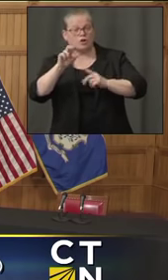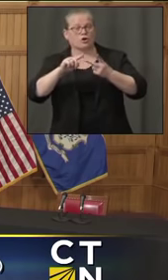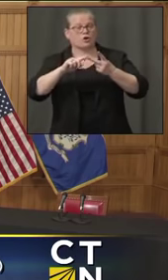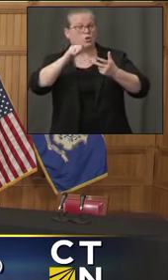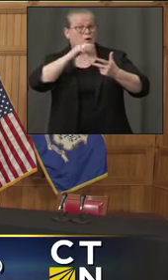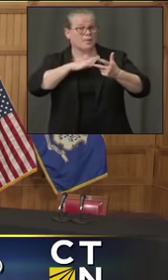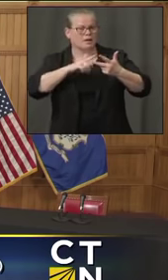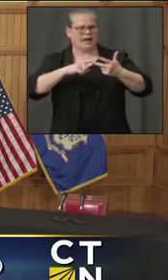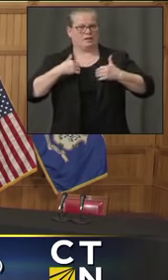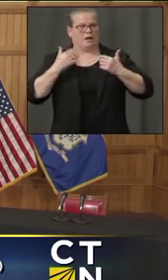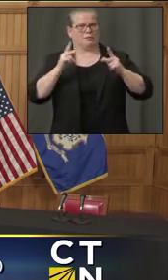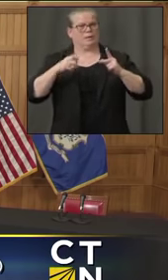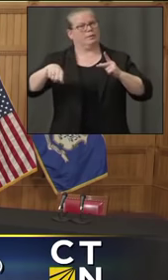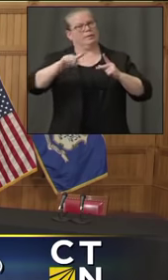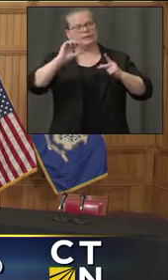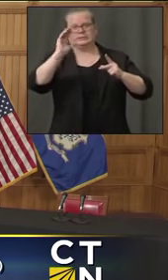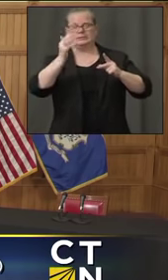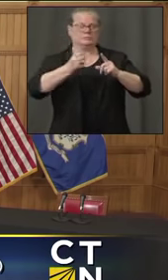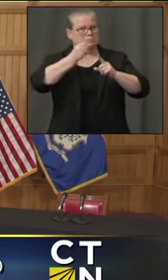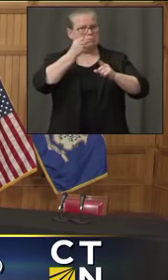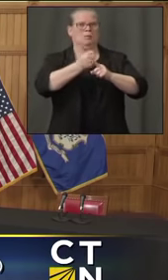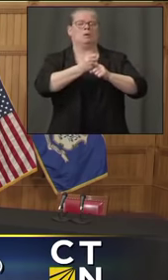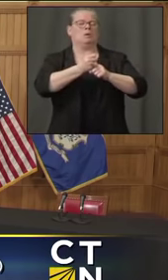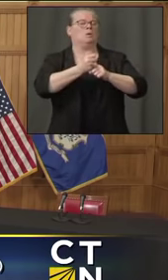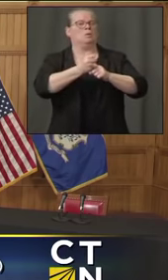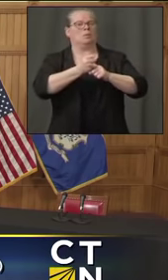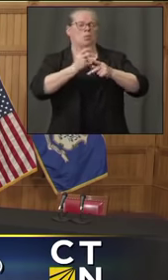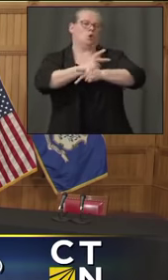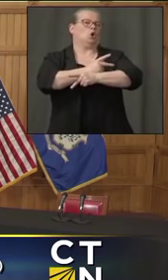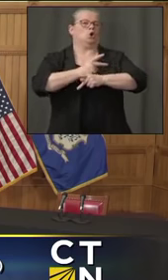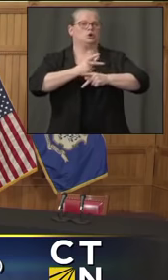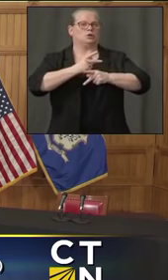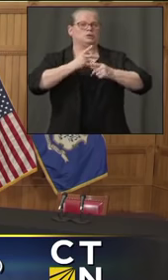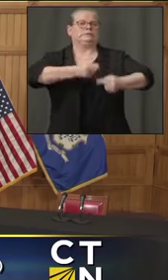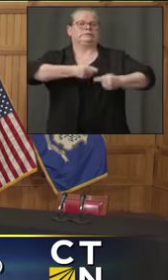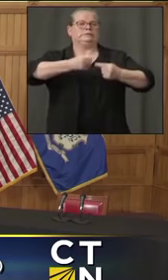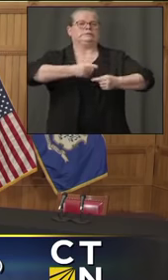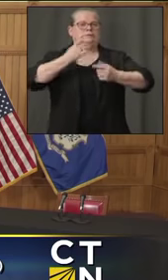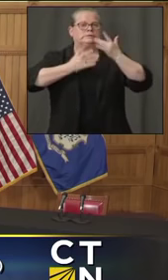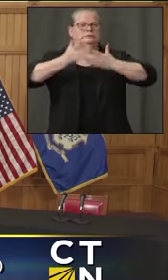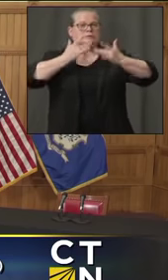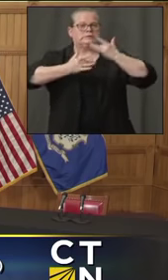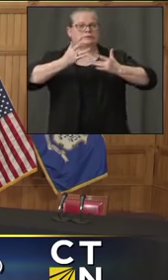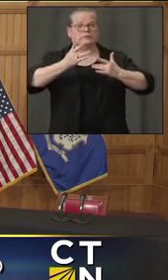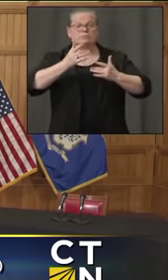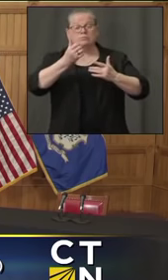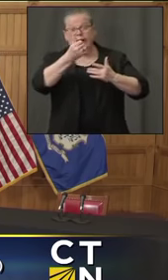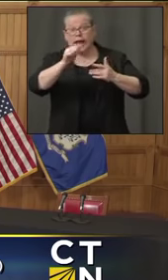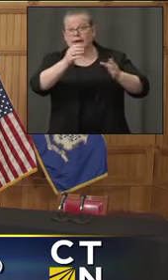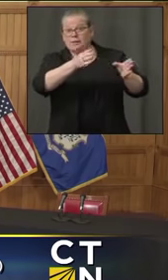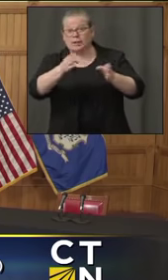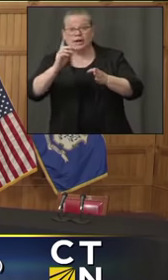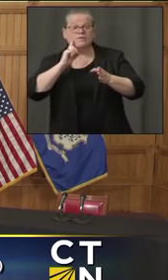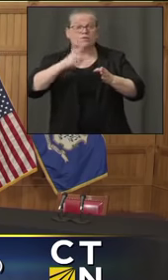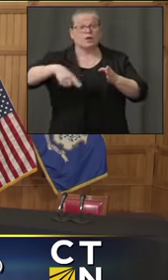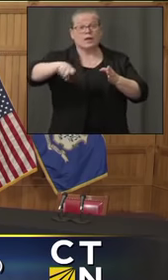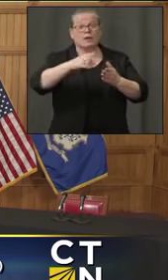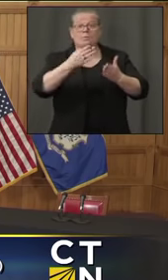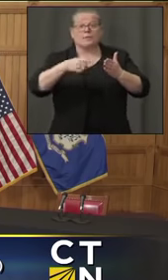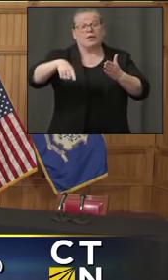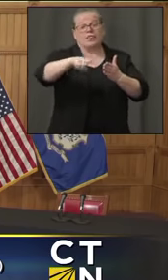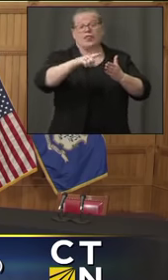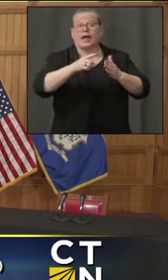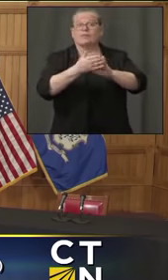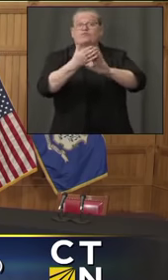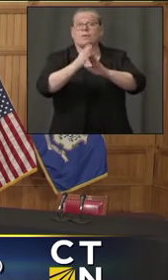any specific plans in place to help those specific groups, especially if they run some type of business, so